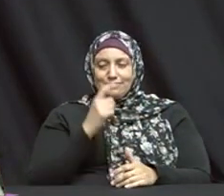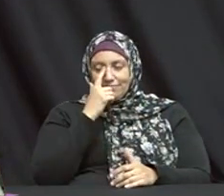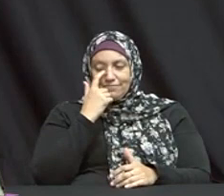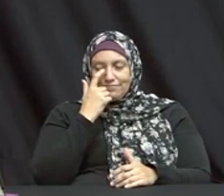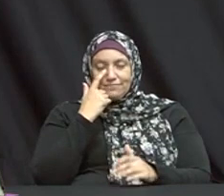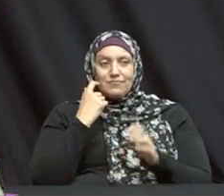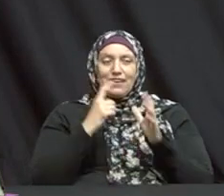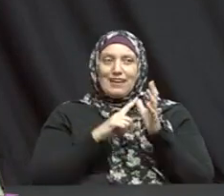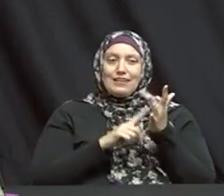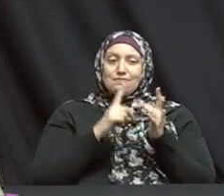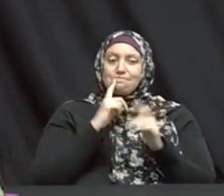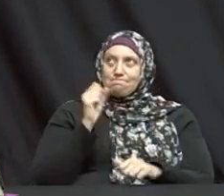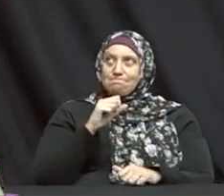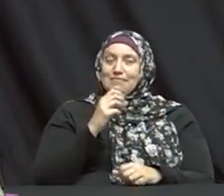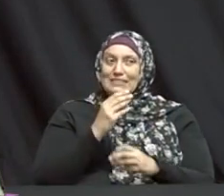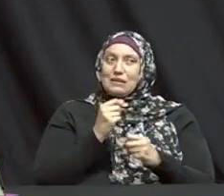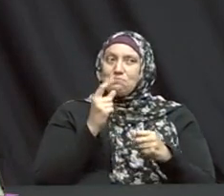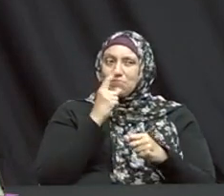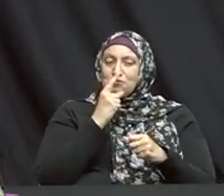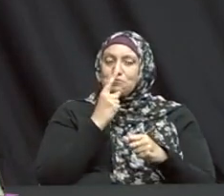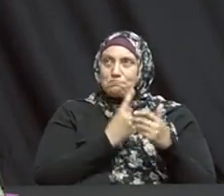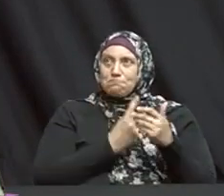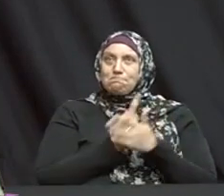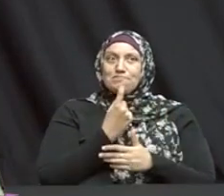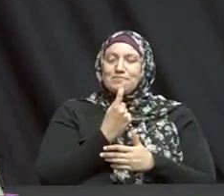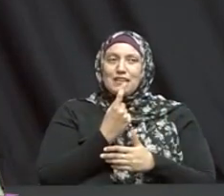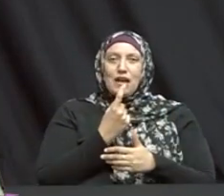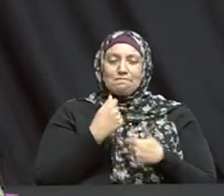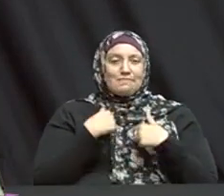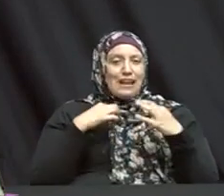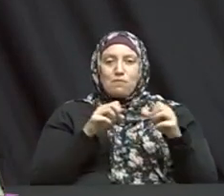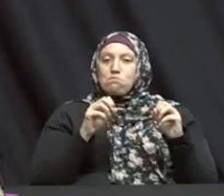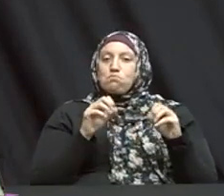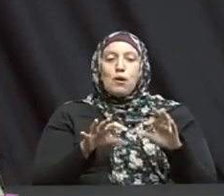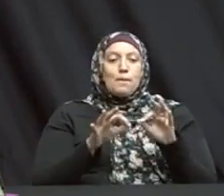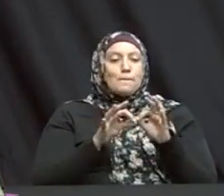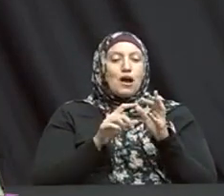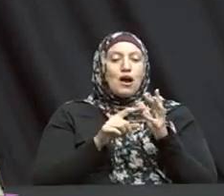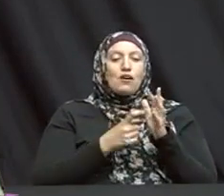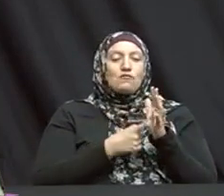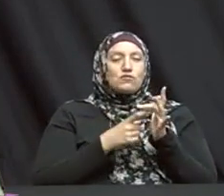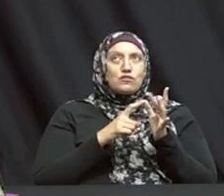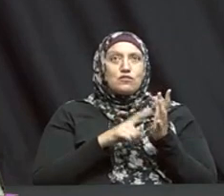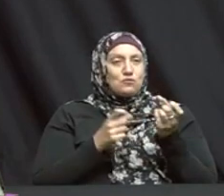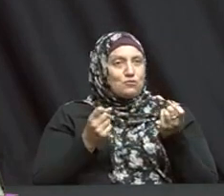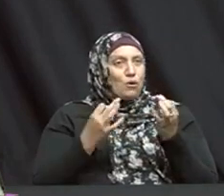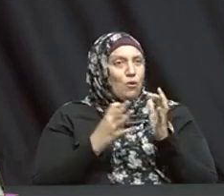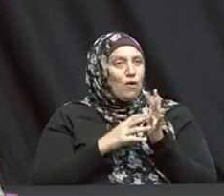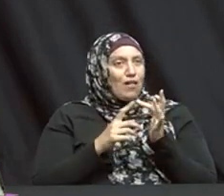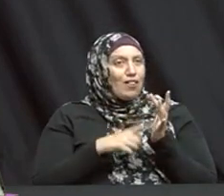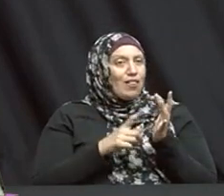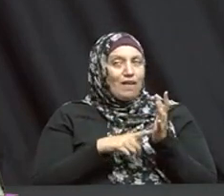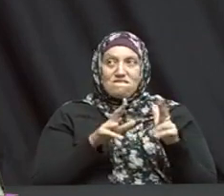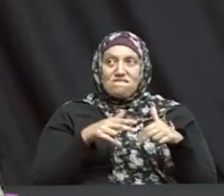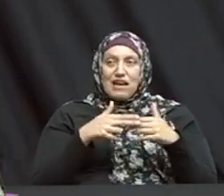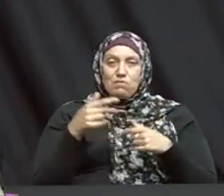I've myself have come across issues with where it hasn't been specified, or the person doesn't have a will, and then there's a lot of conflict